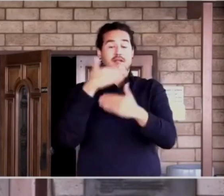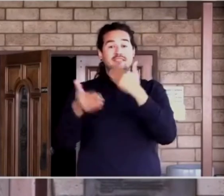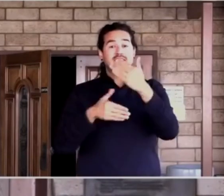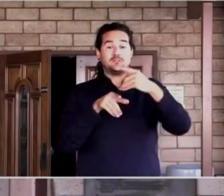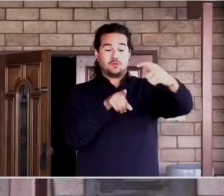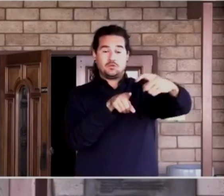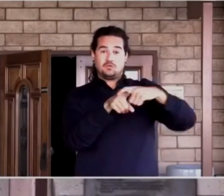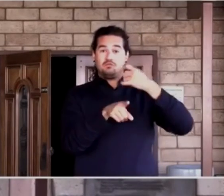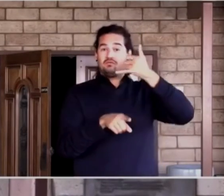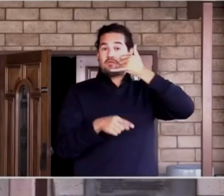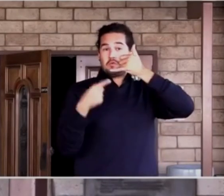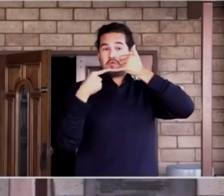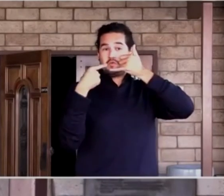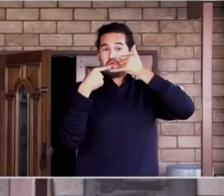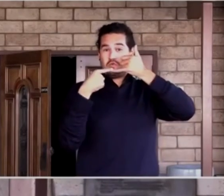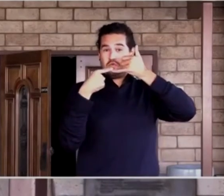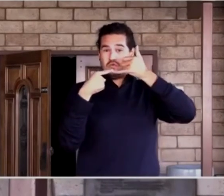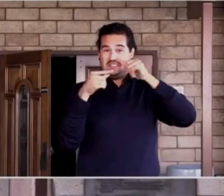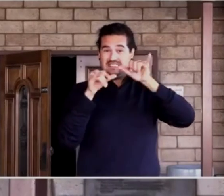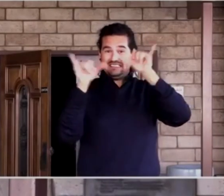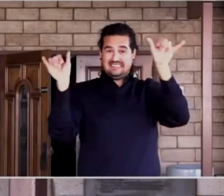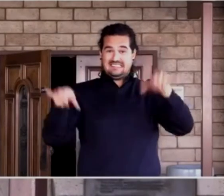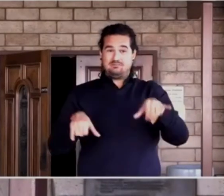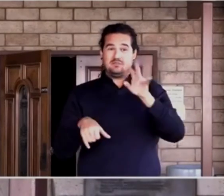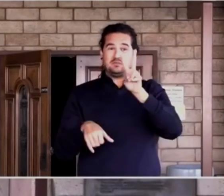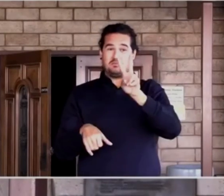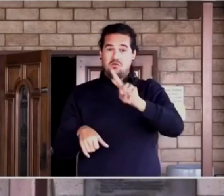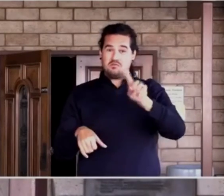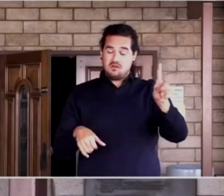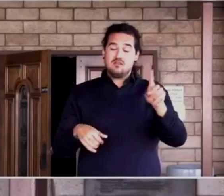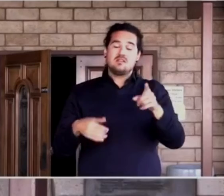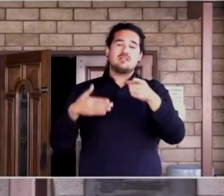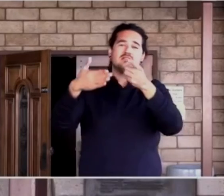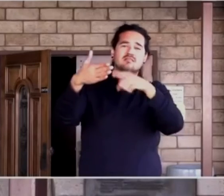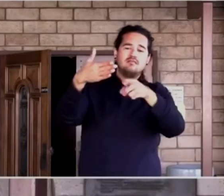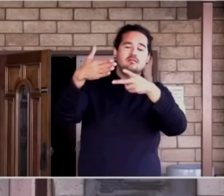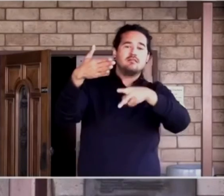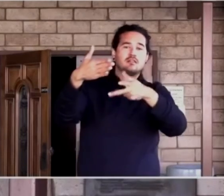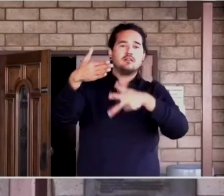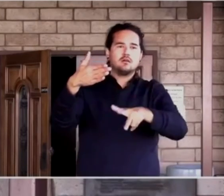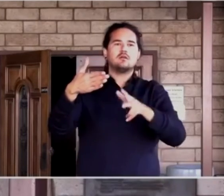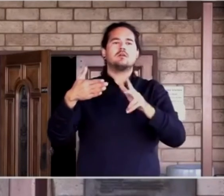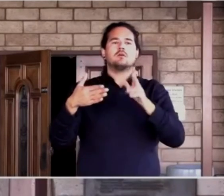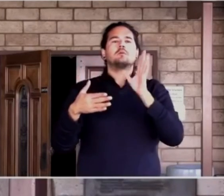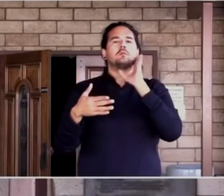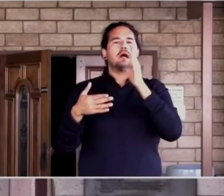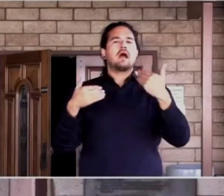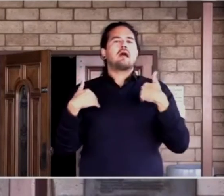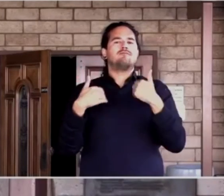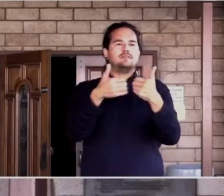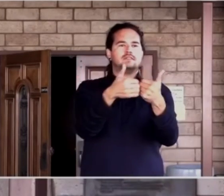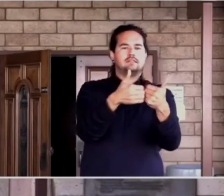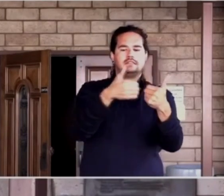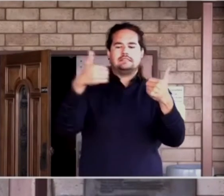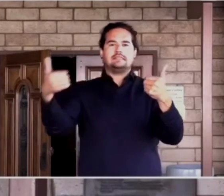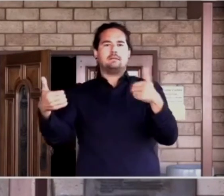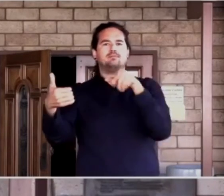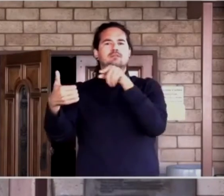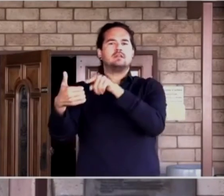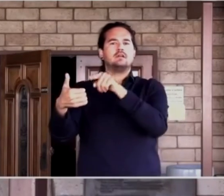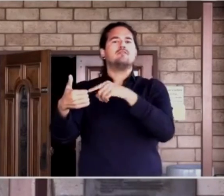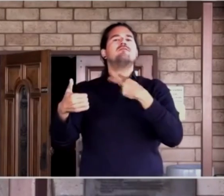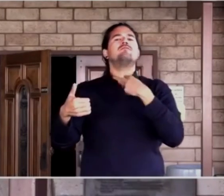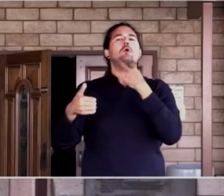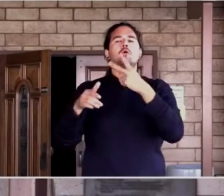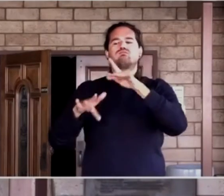underway that we anticipate being available within the next few weeks to cancel via automated voice reminder, via telephone, via